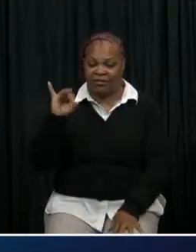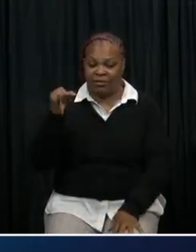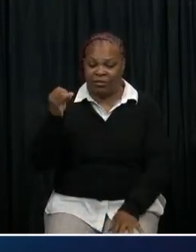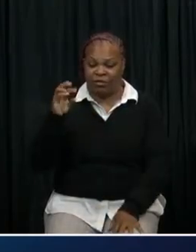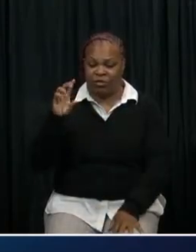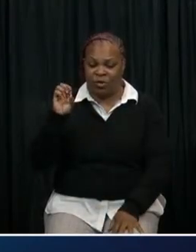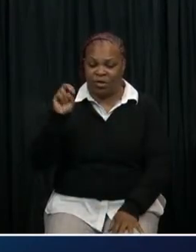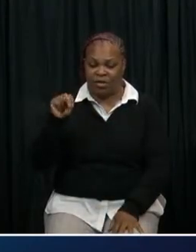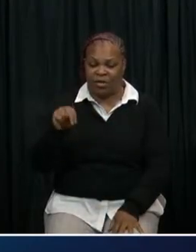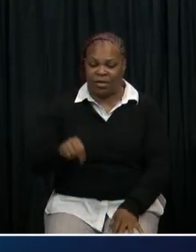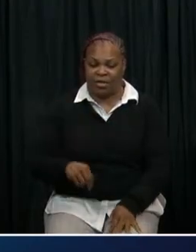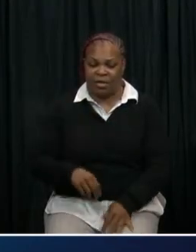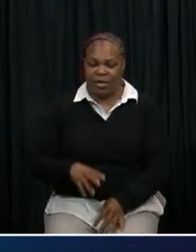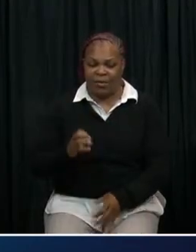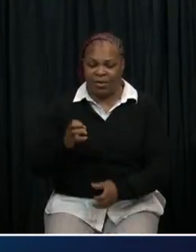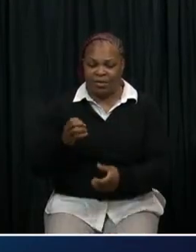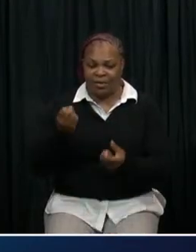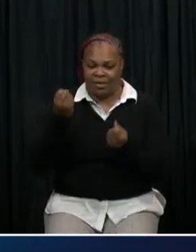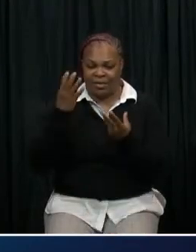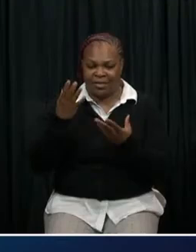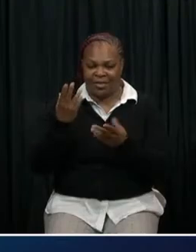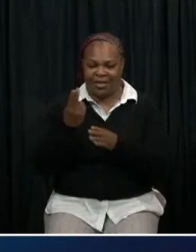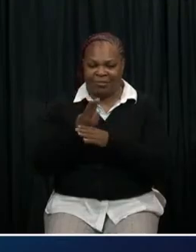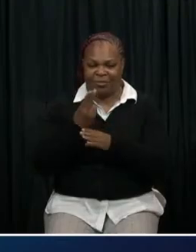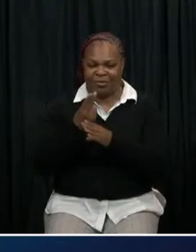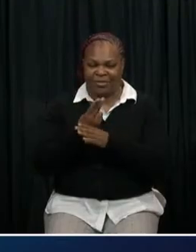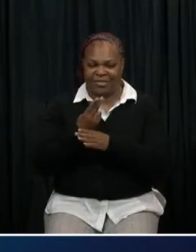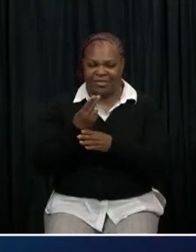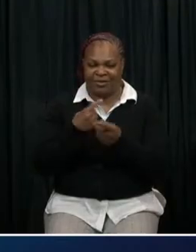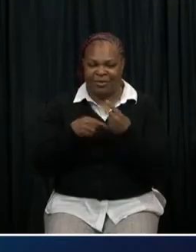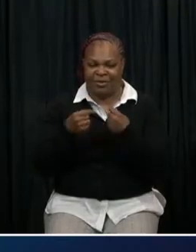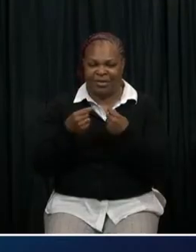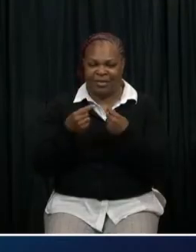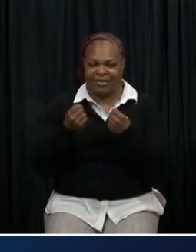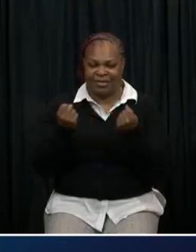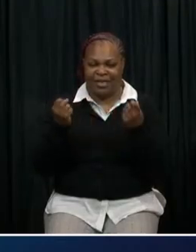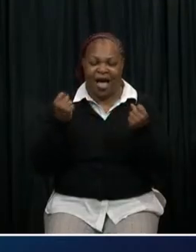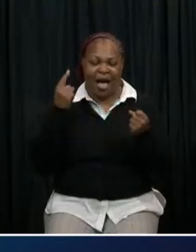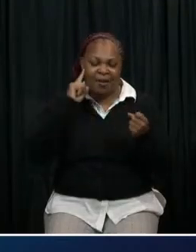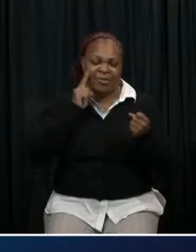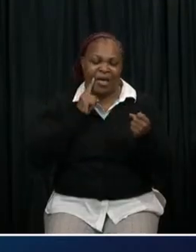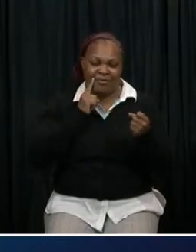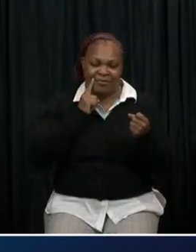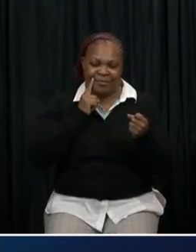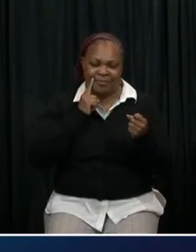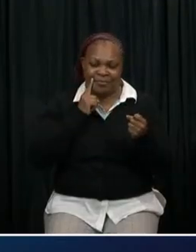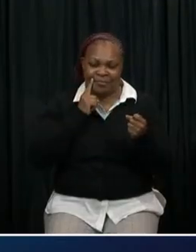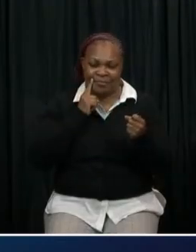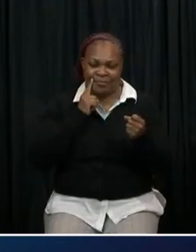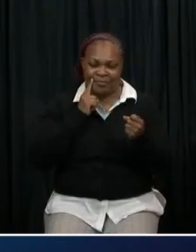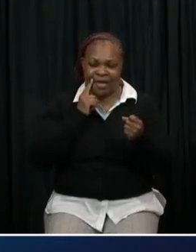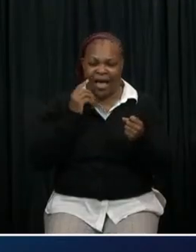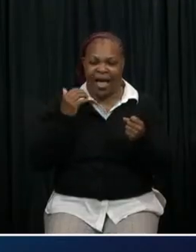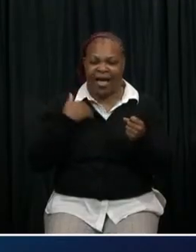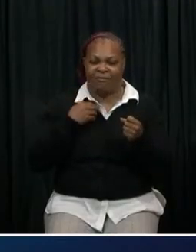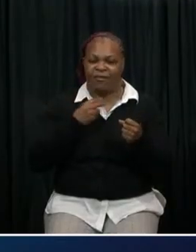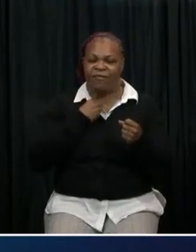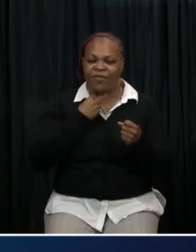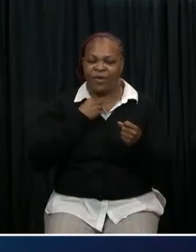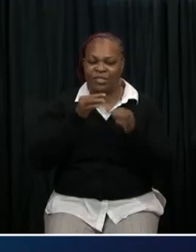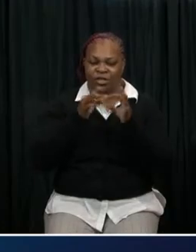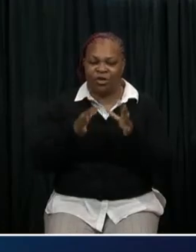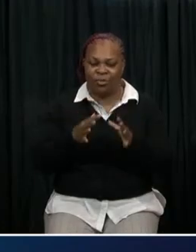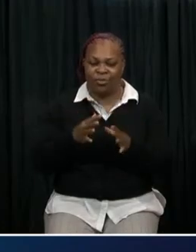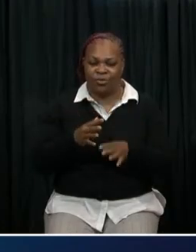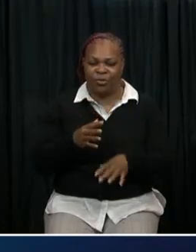Yes, I wanted to let you know I'm using American Sign Language because I am deaf. And I have a voice interpreter